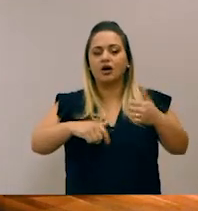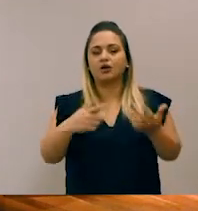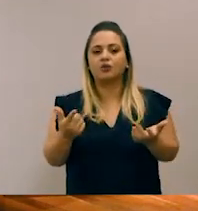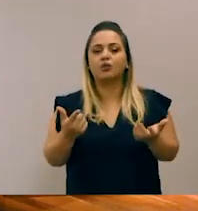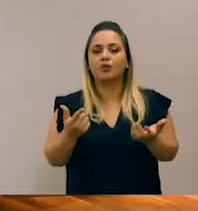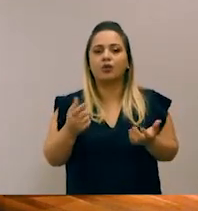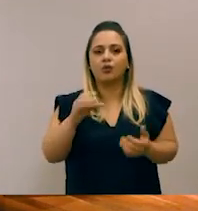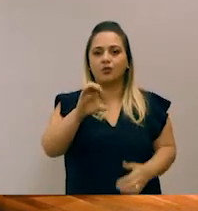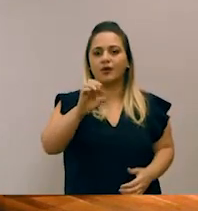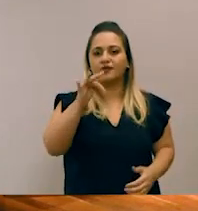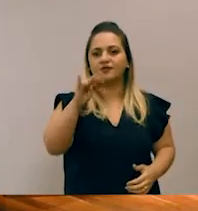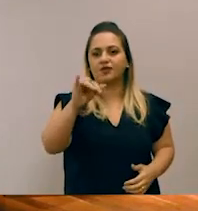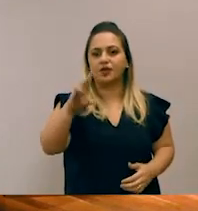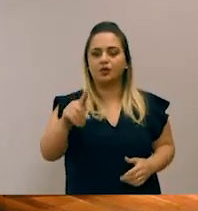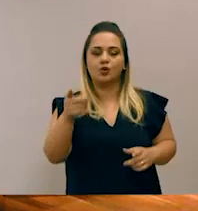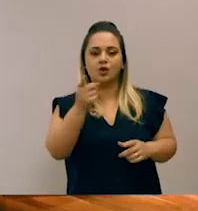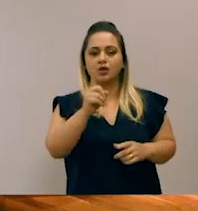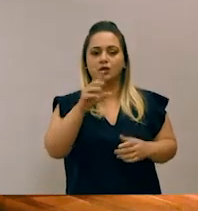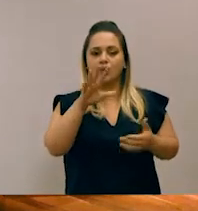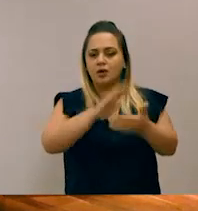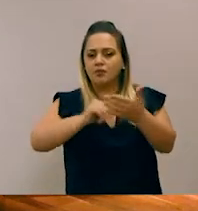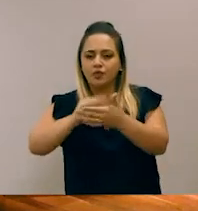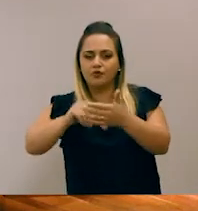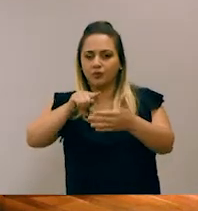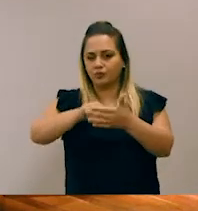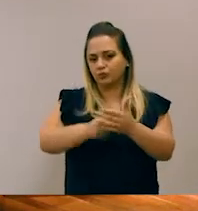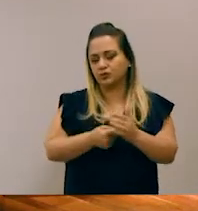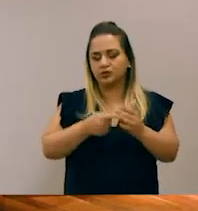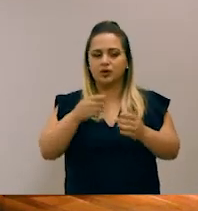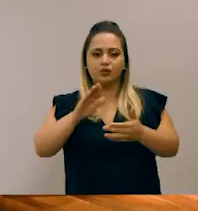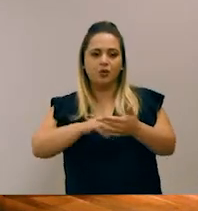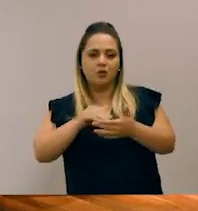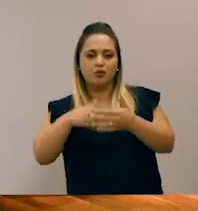methods, or did you think of less